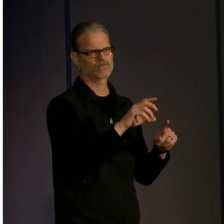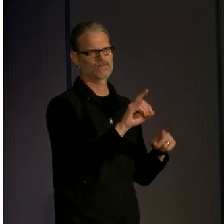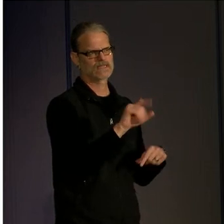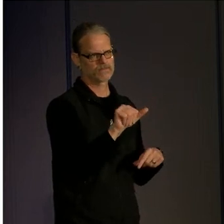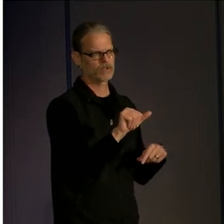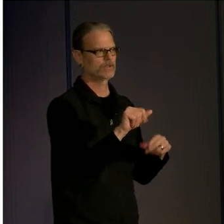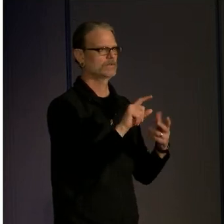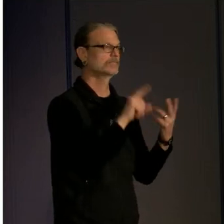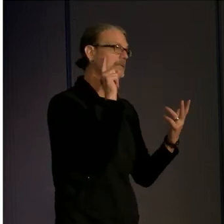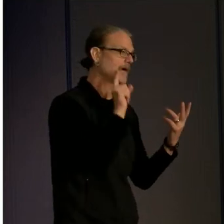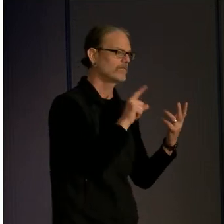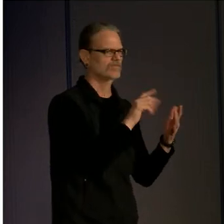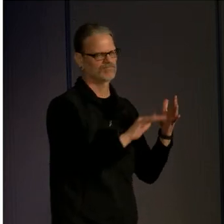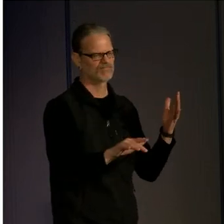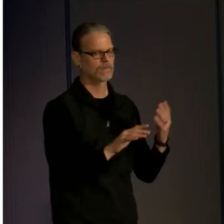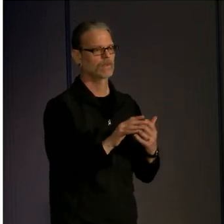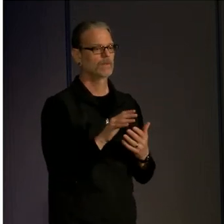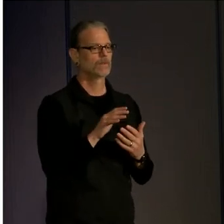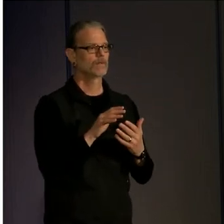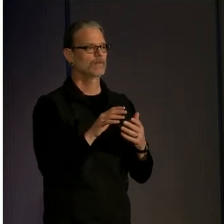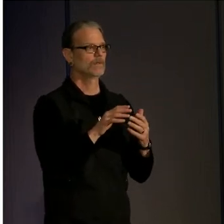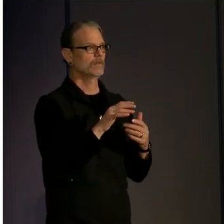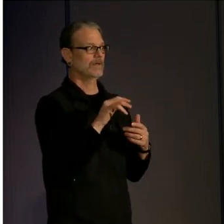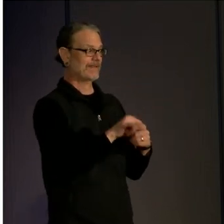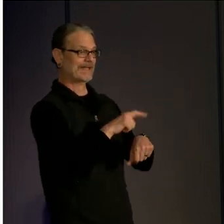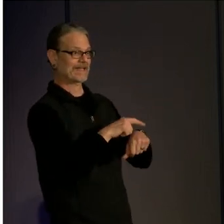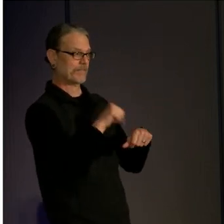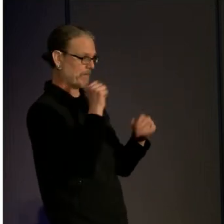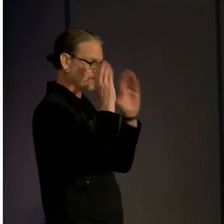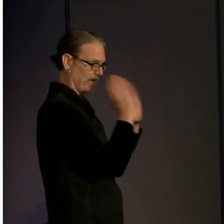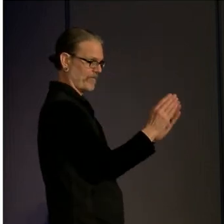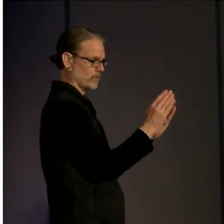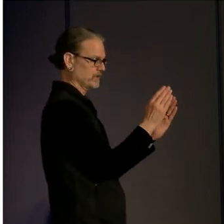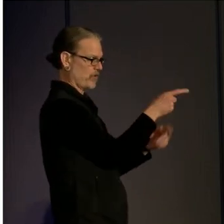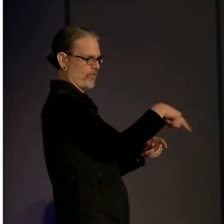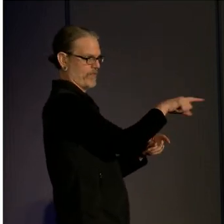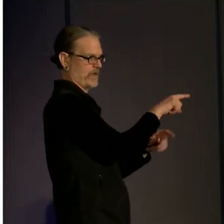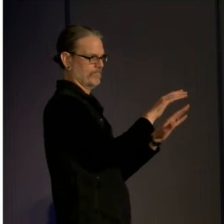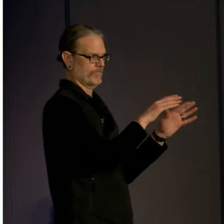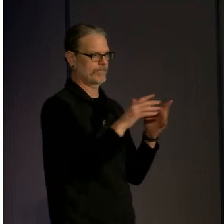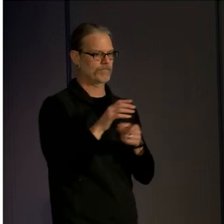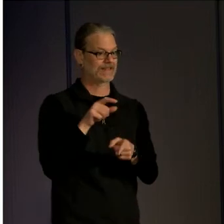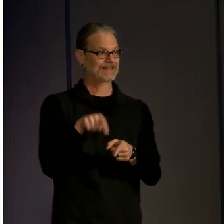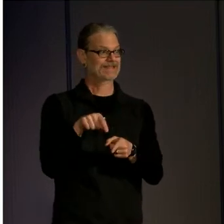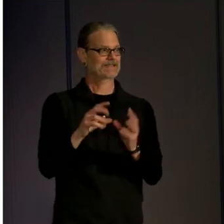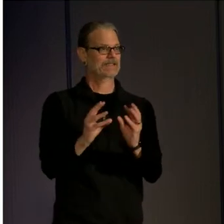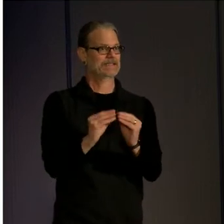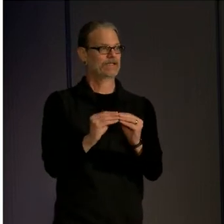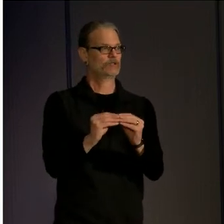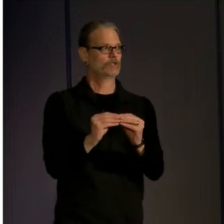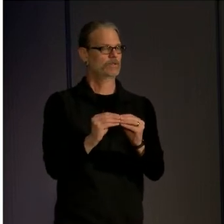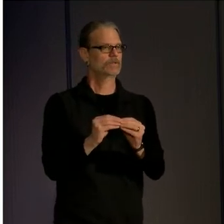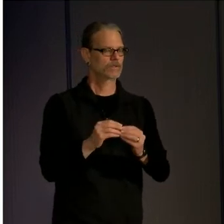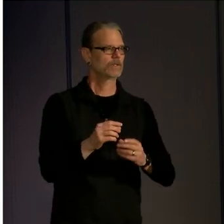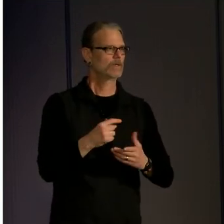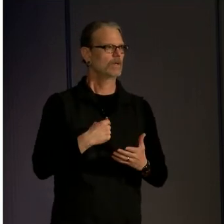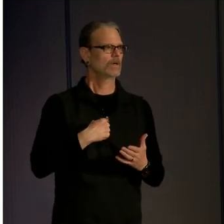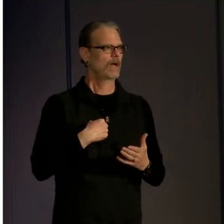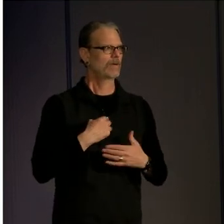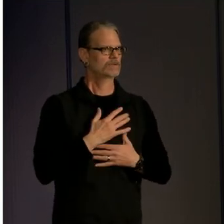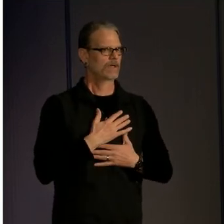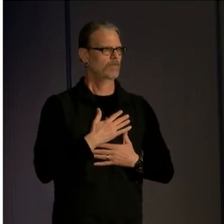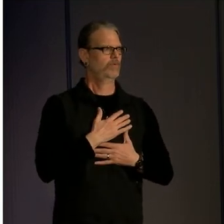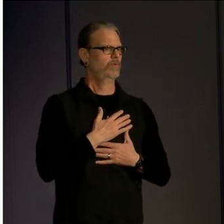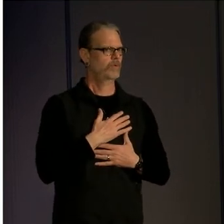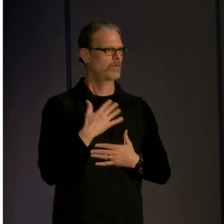were deaf. But at the same time, I wasn't focusing on them in my daily work. And this was one of those sessions that kind of jolted me out of it and